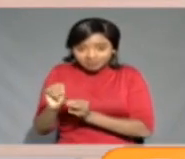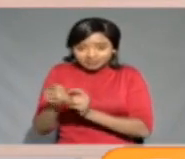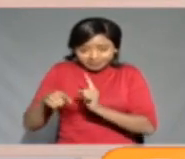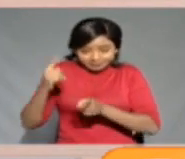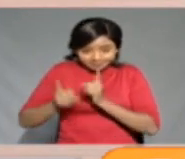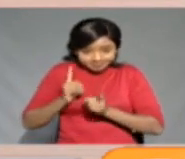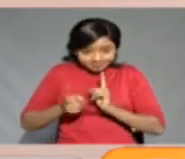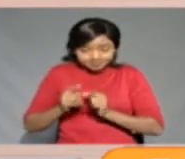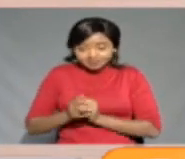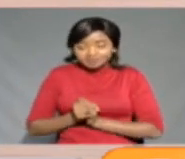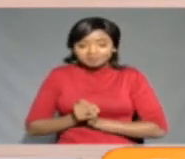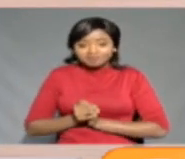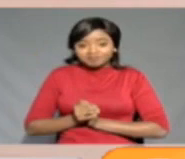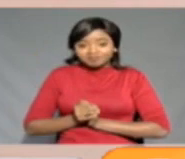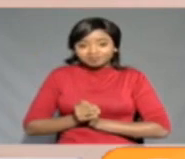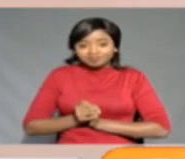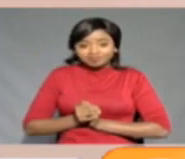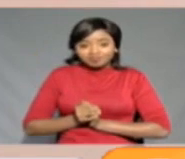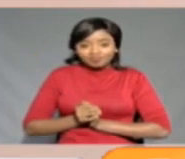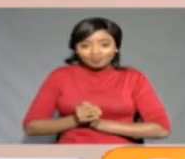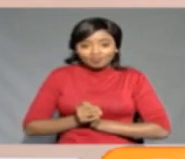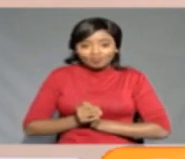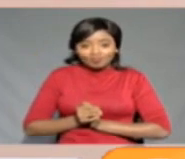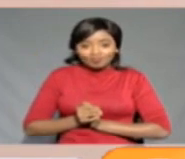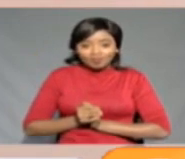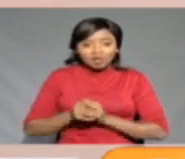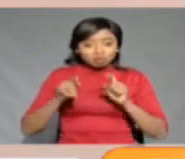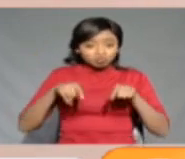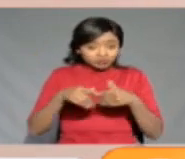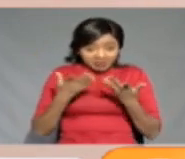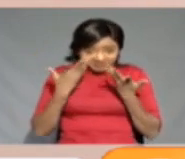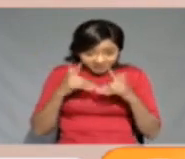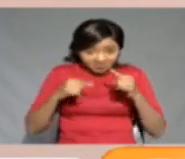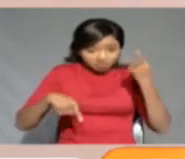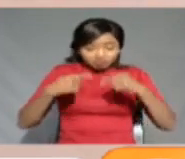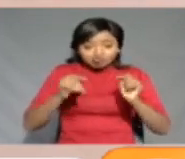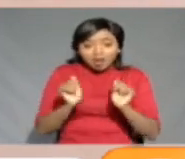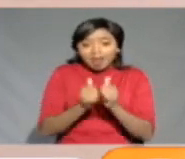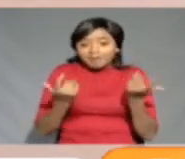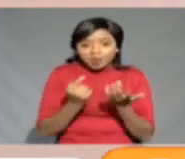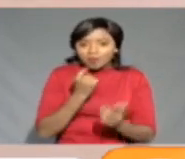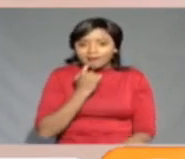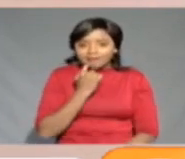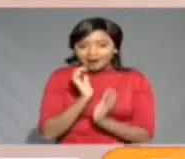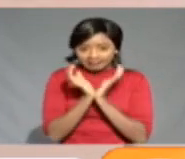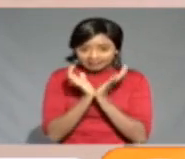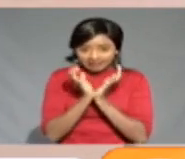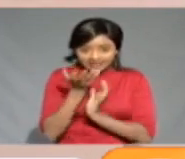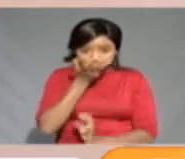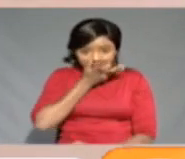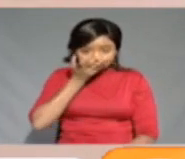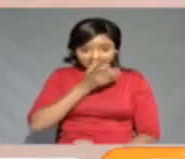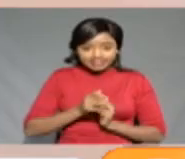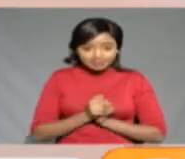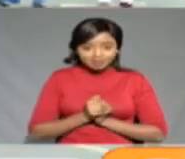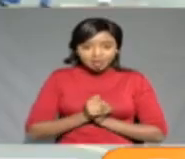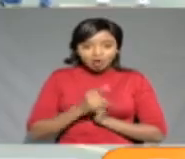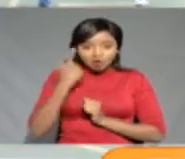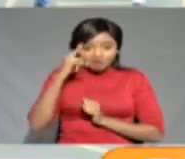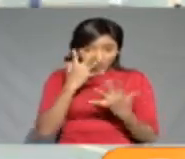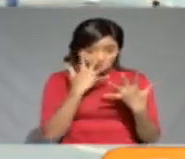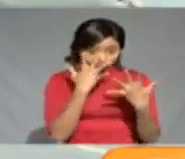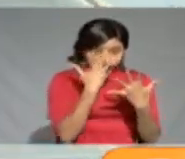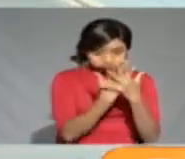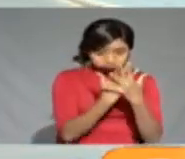Kenya Prisons Athletics Champions. Curtains came down today at the Moi International Sports Center Kasarani. Competing as a guest